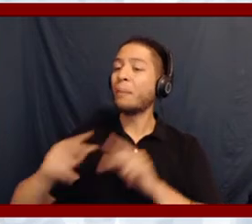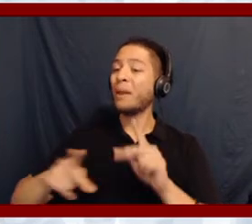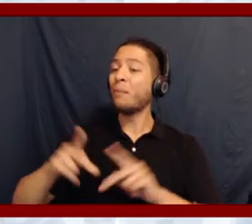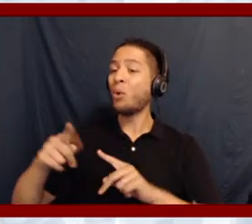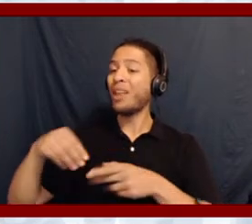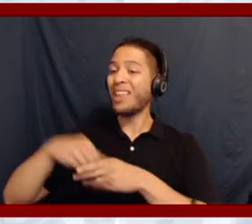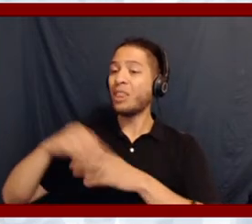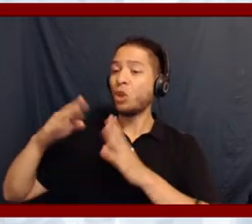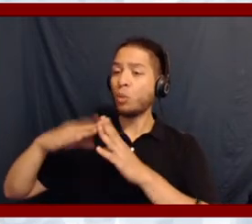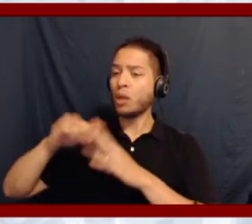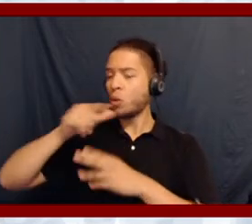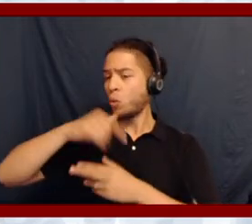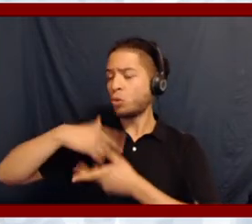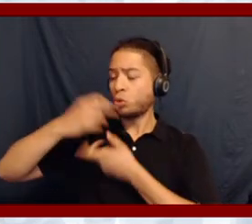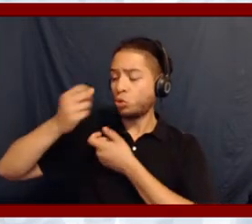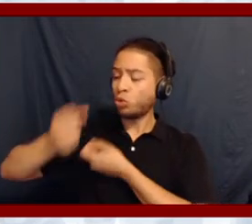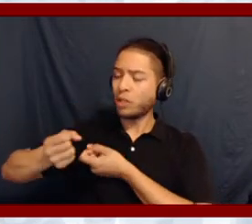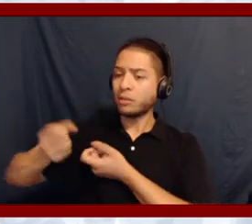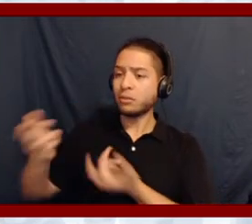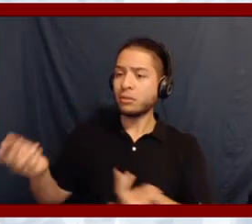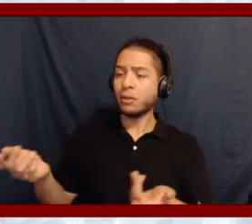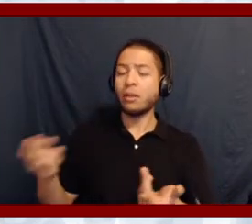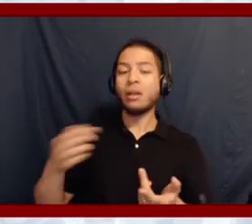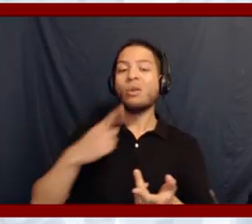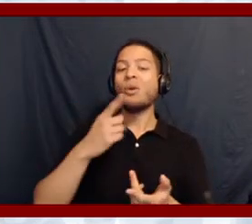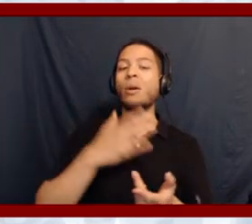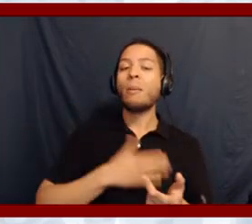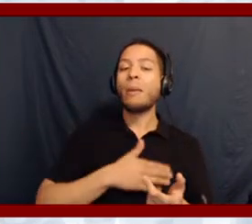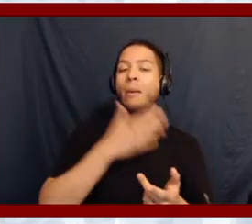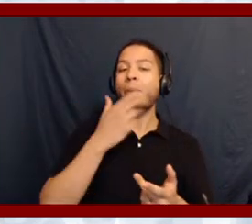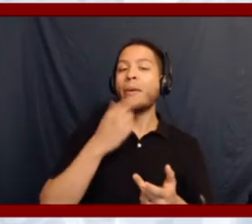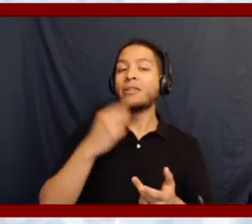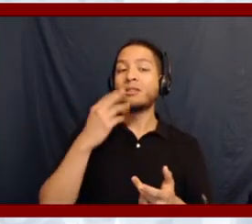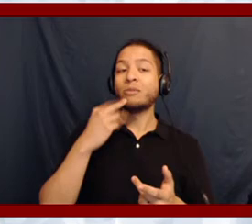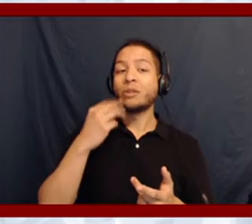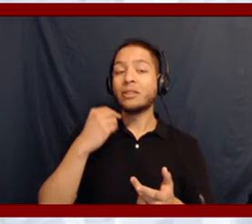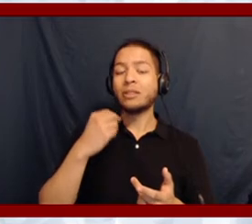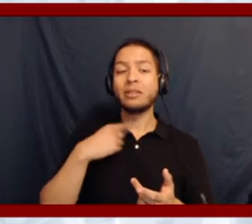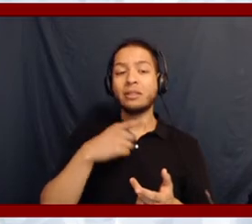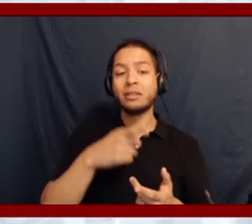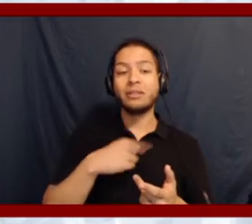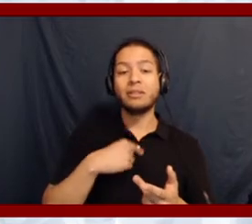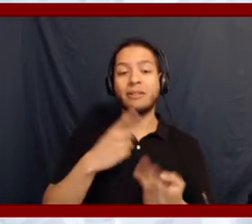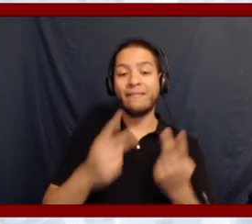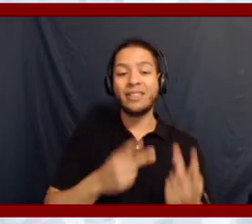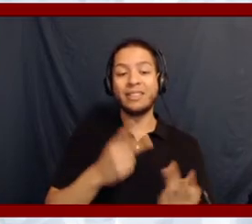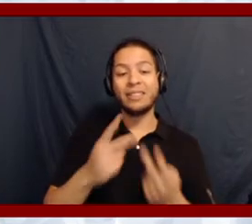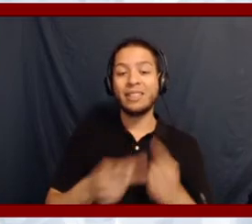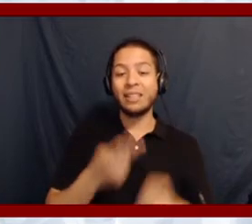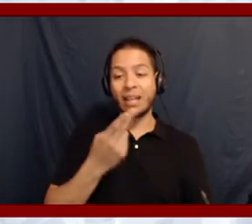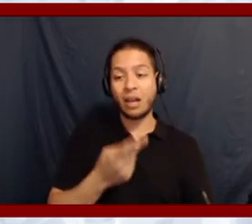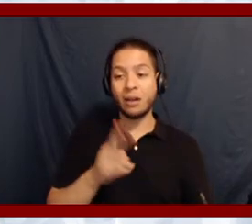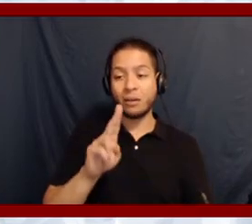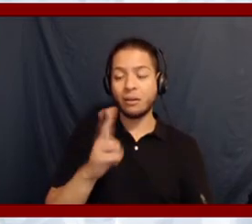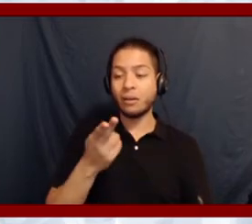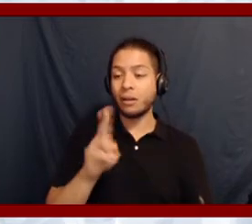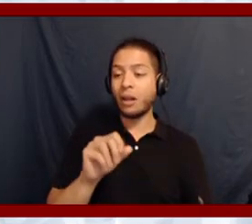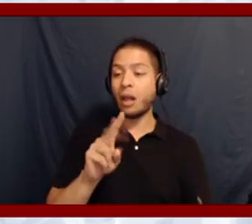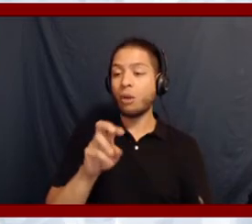I mentioned one of my best experiences as Secretary of Education was visiting Howard U, where they had their medical